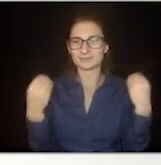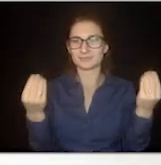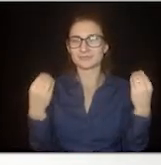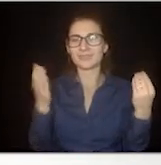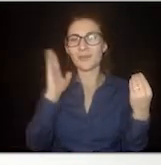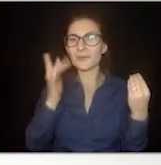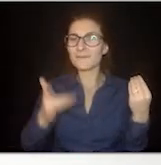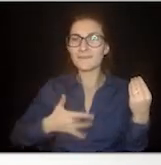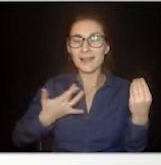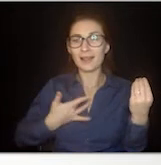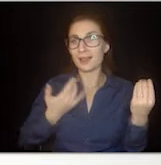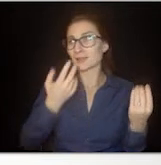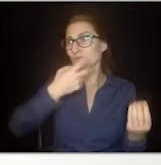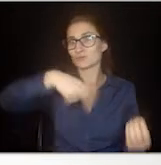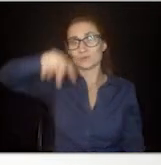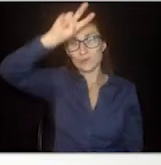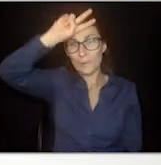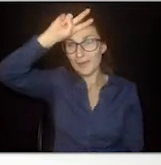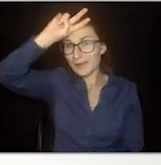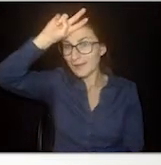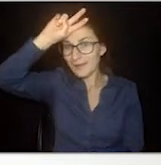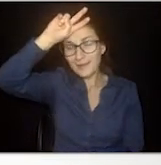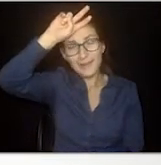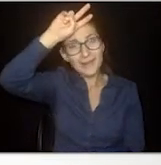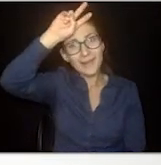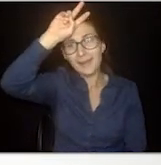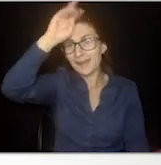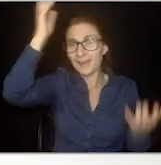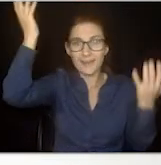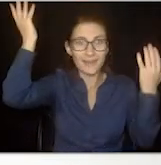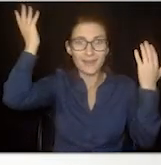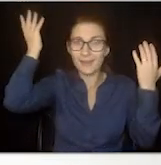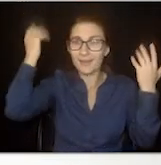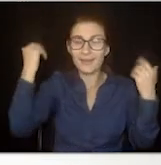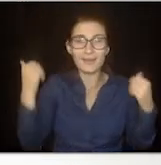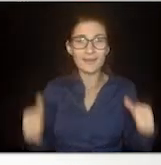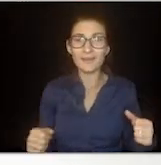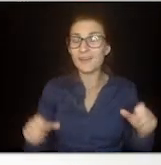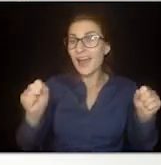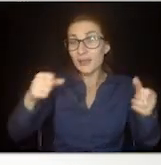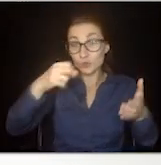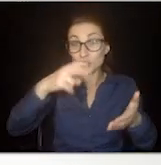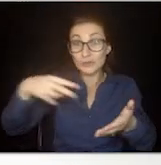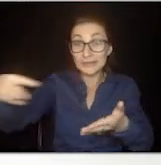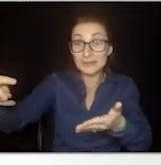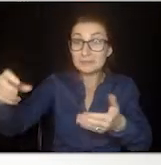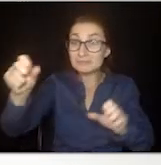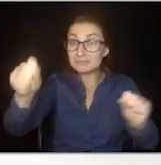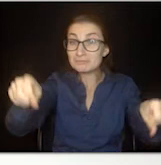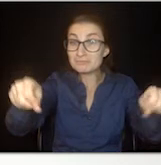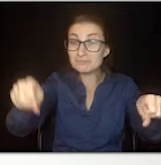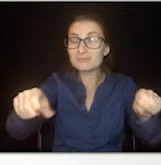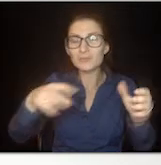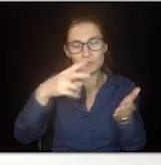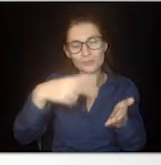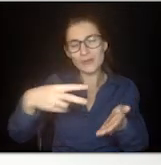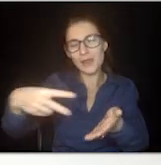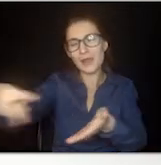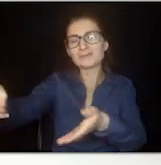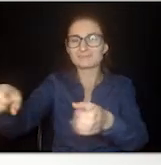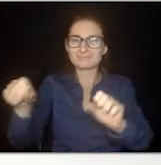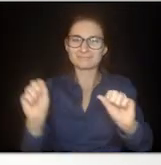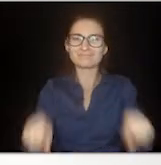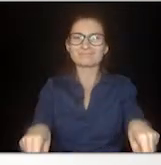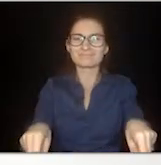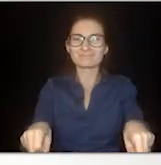I would feel as stupid as could be. I could read all the words in the